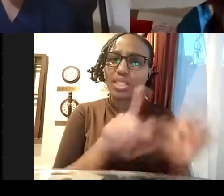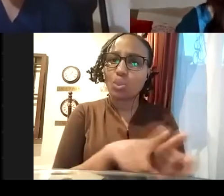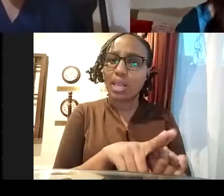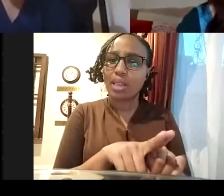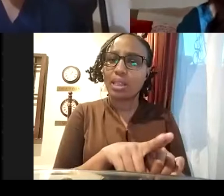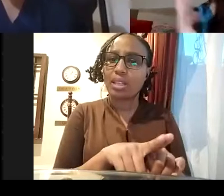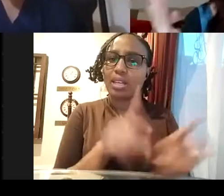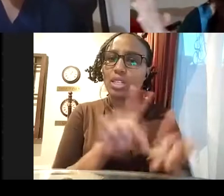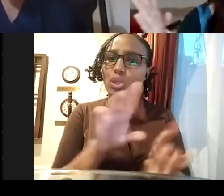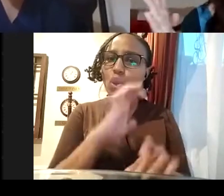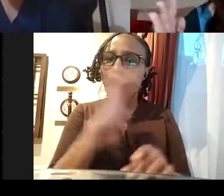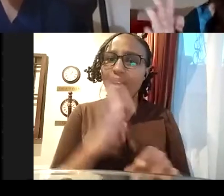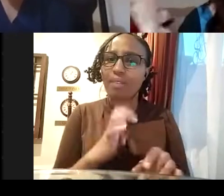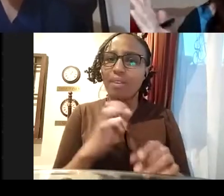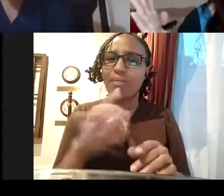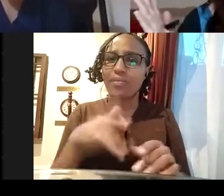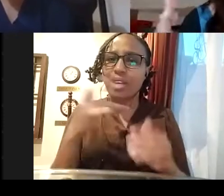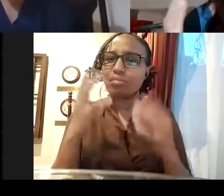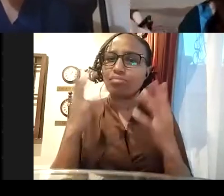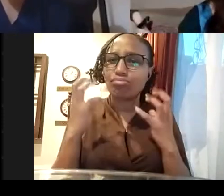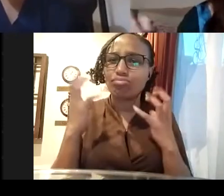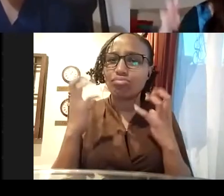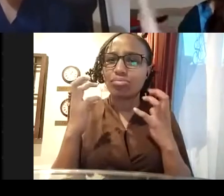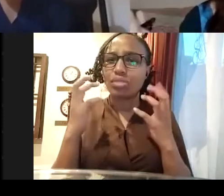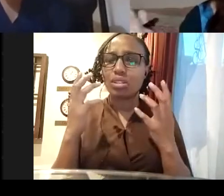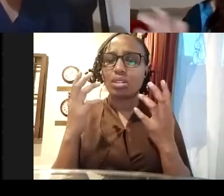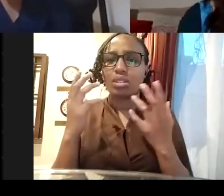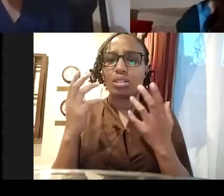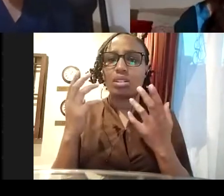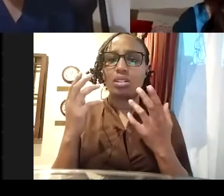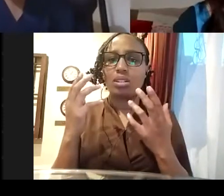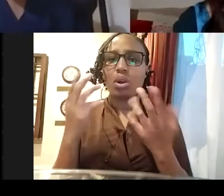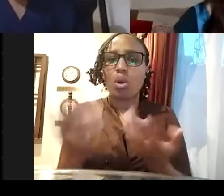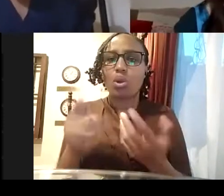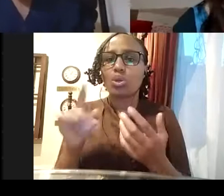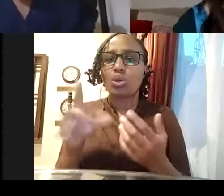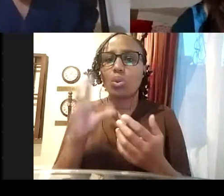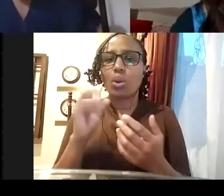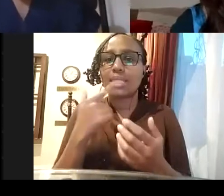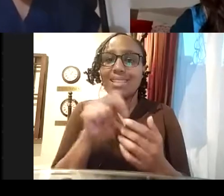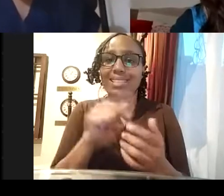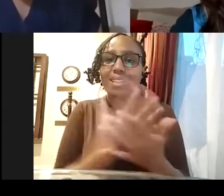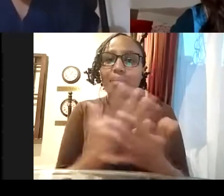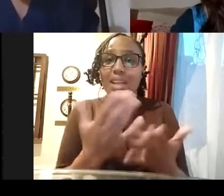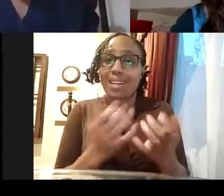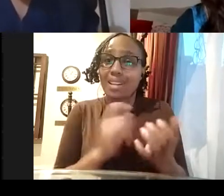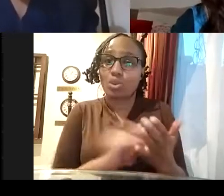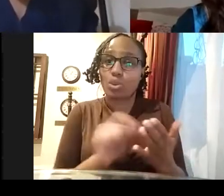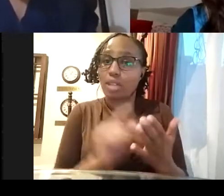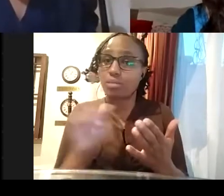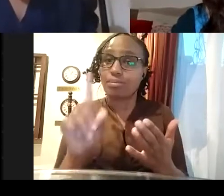Did you ever feel daunted, or were you just so set on this is something that you needed to write?